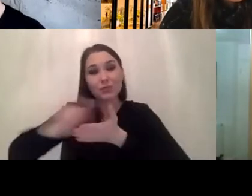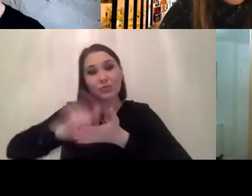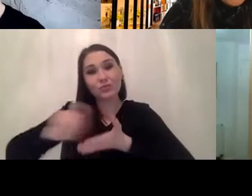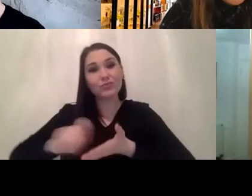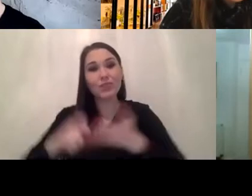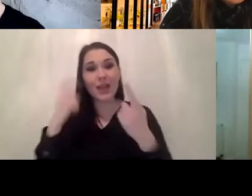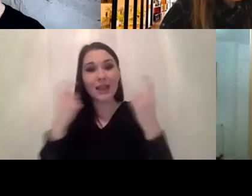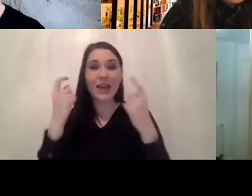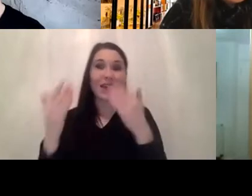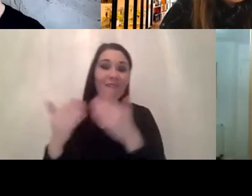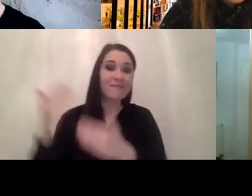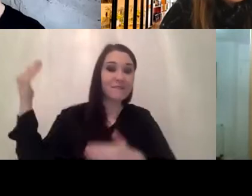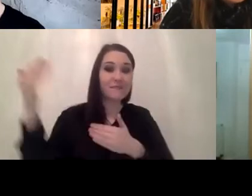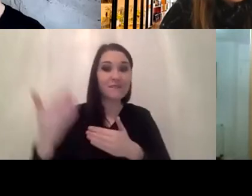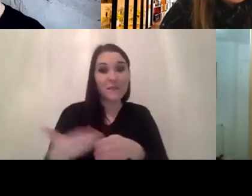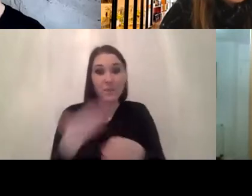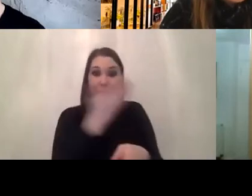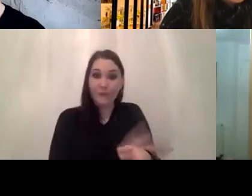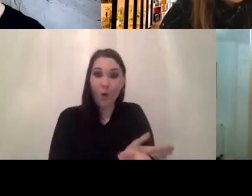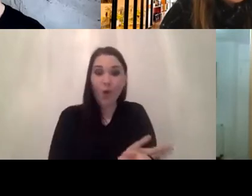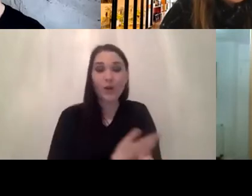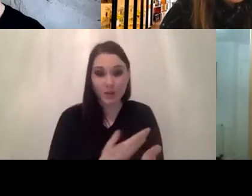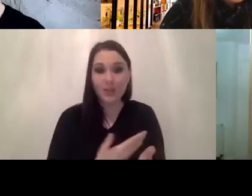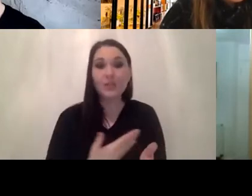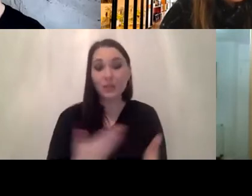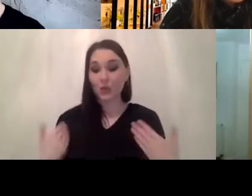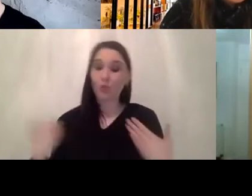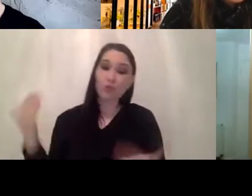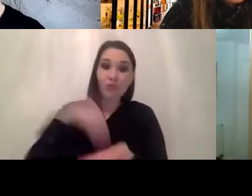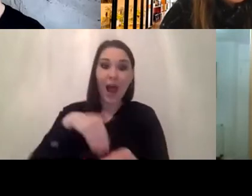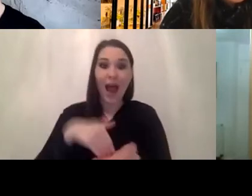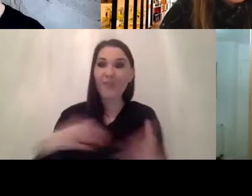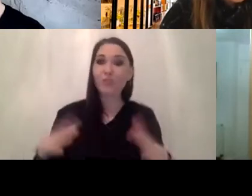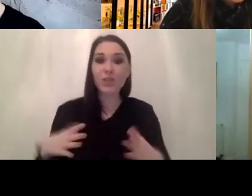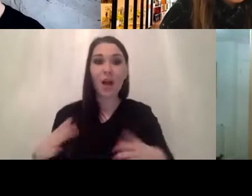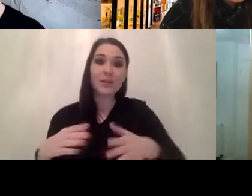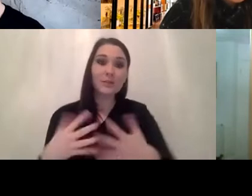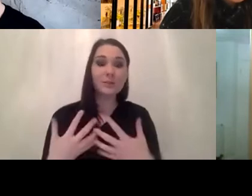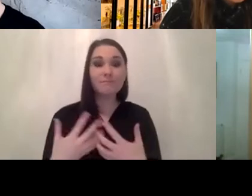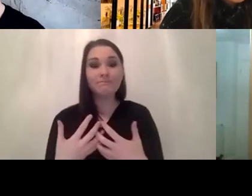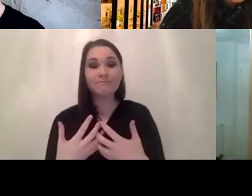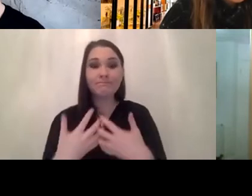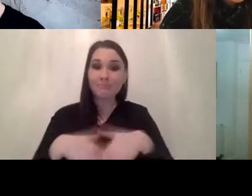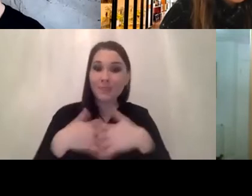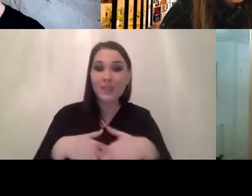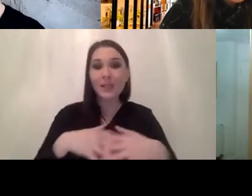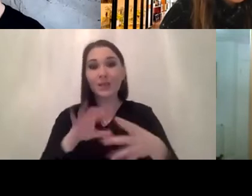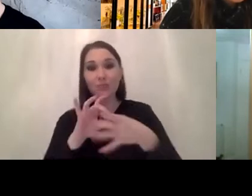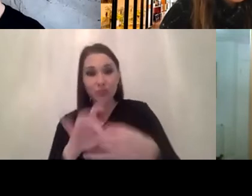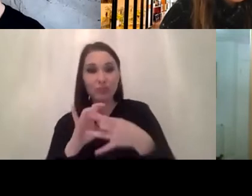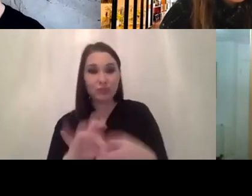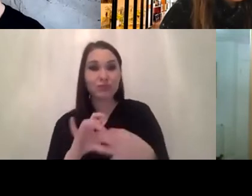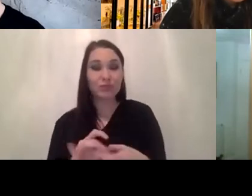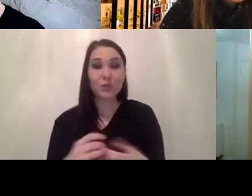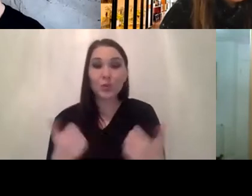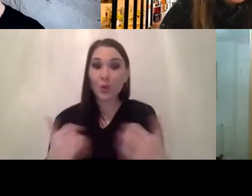in advance so that you can be a bit more productive and collaborative and get off to a good start really